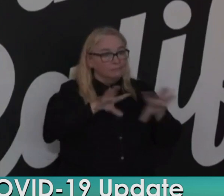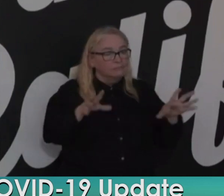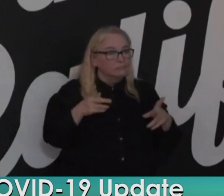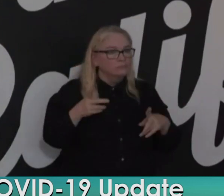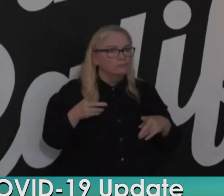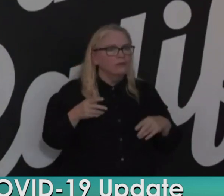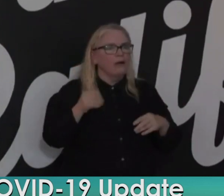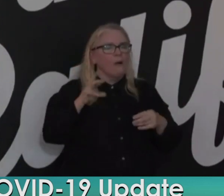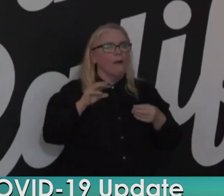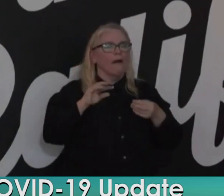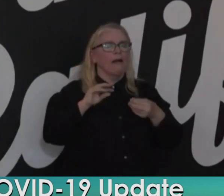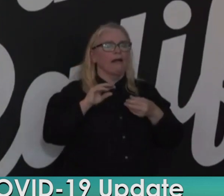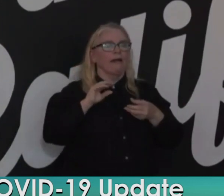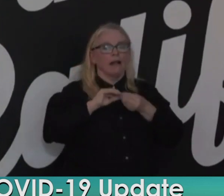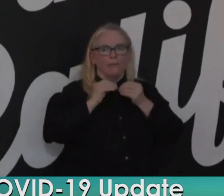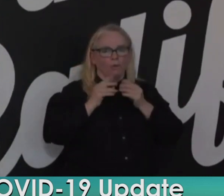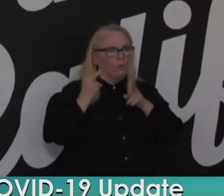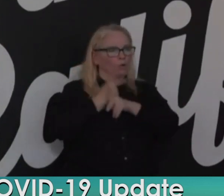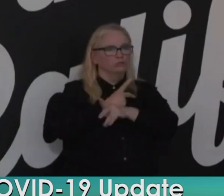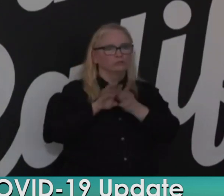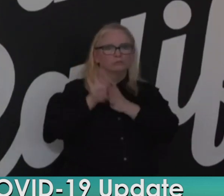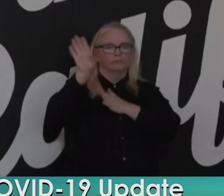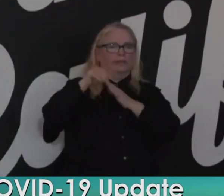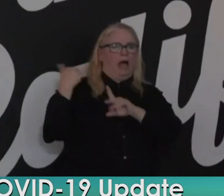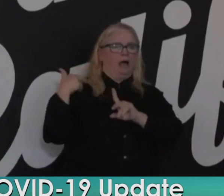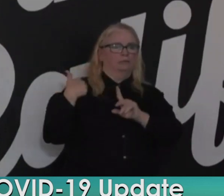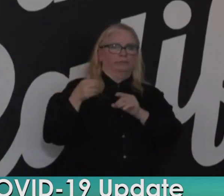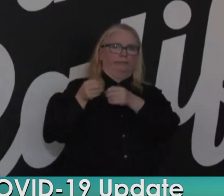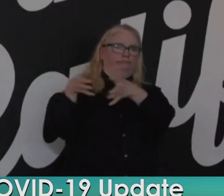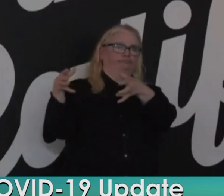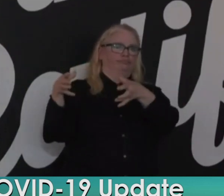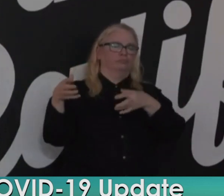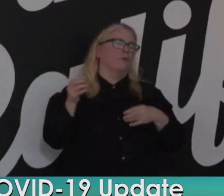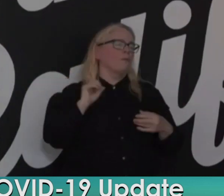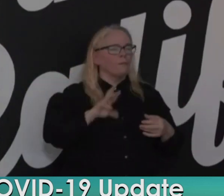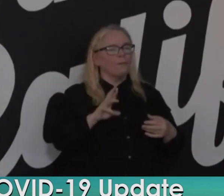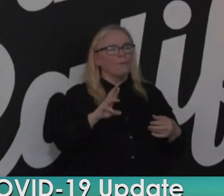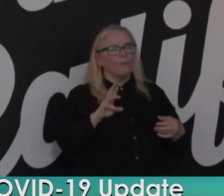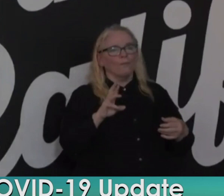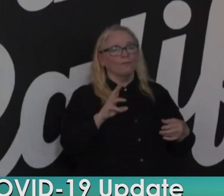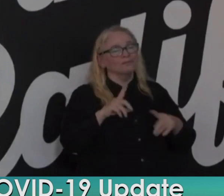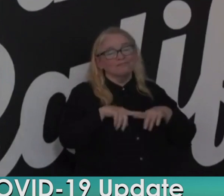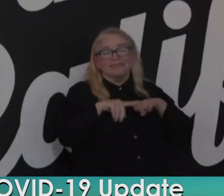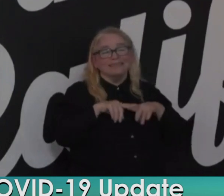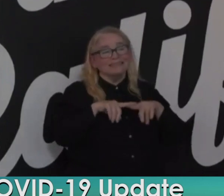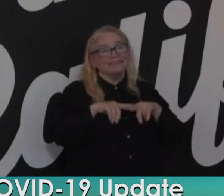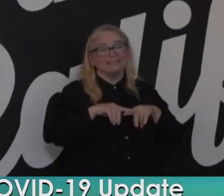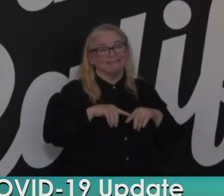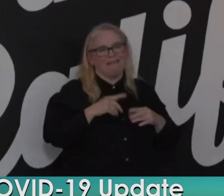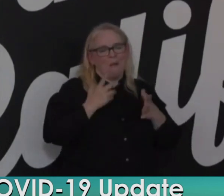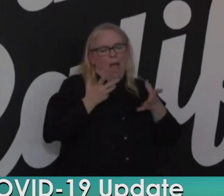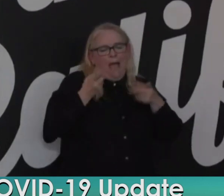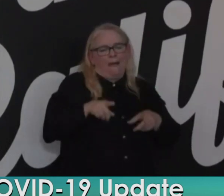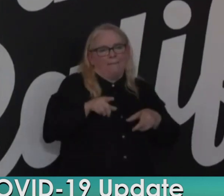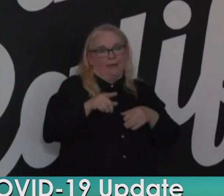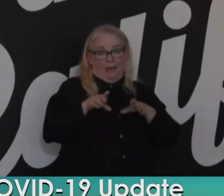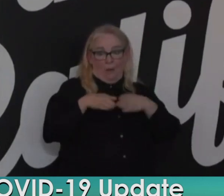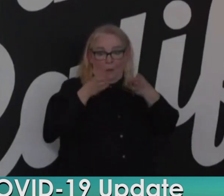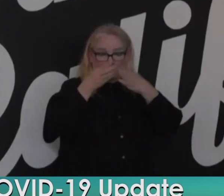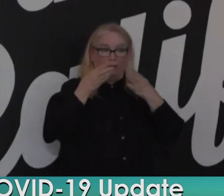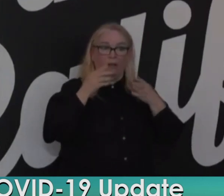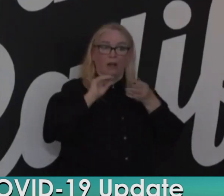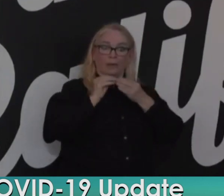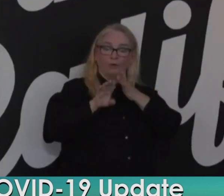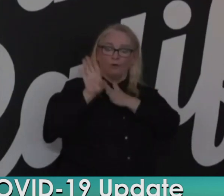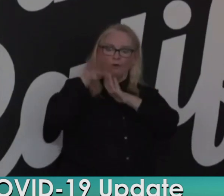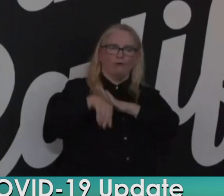upon increase in surge, based upon conditions changing on the ground. We talked about serosurveillance,